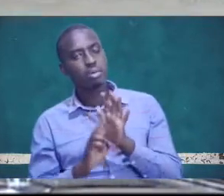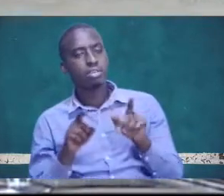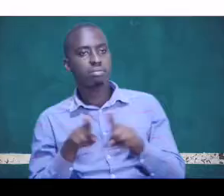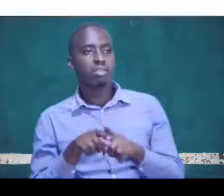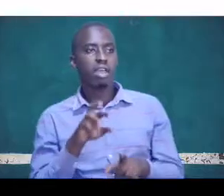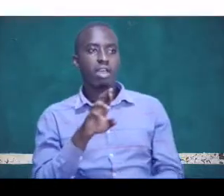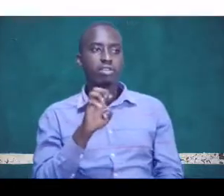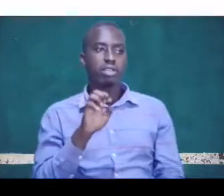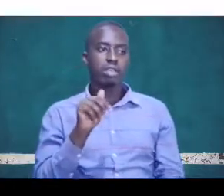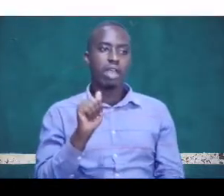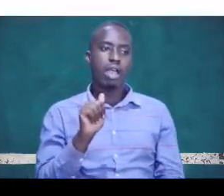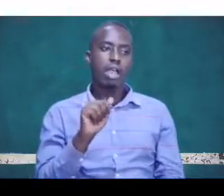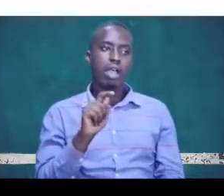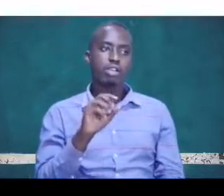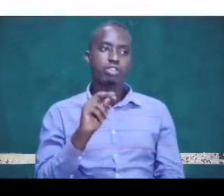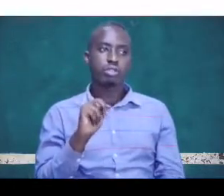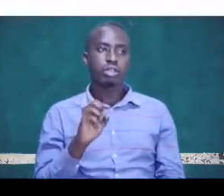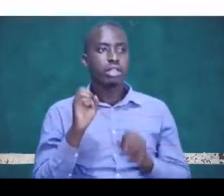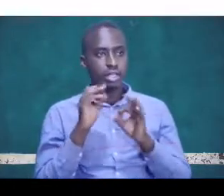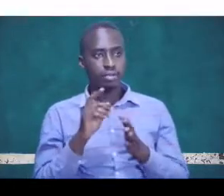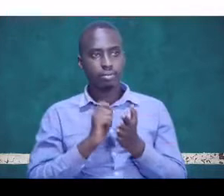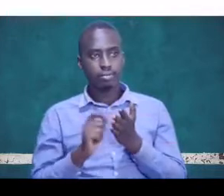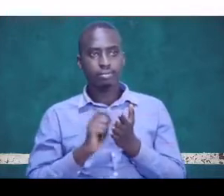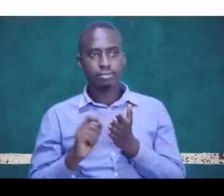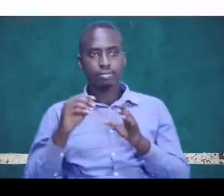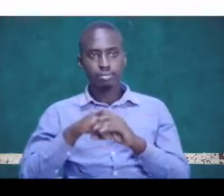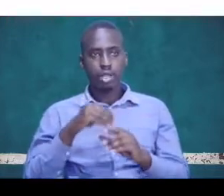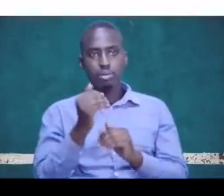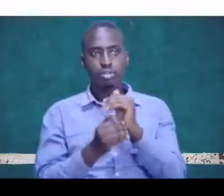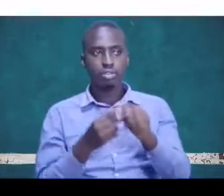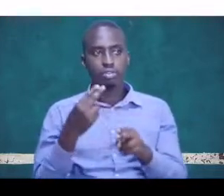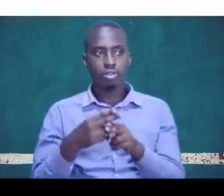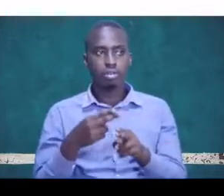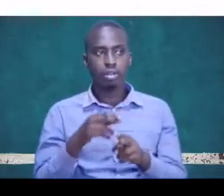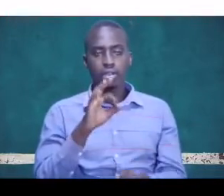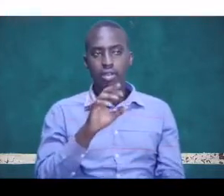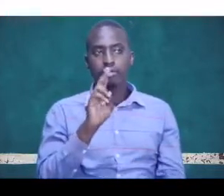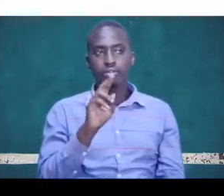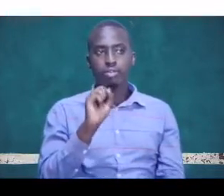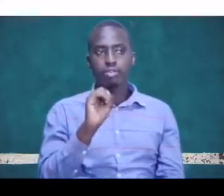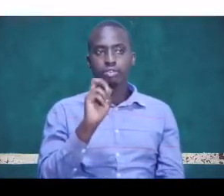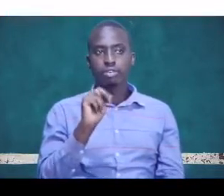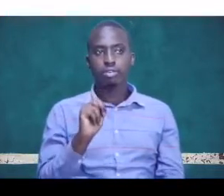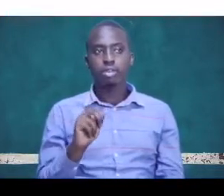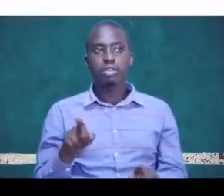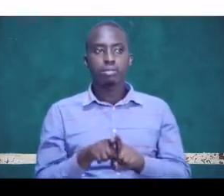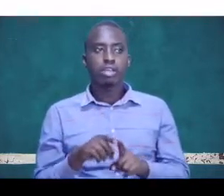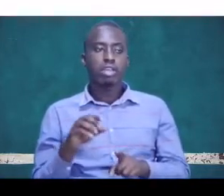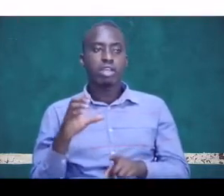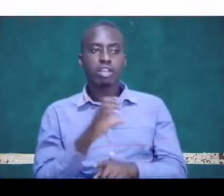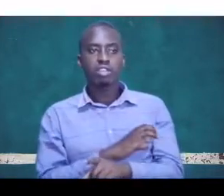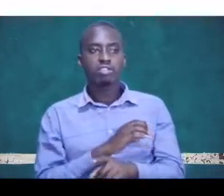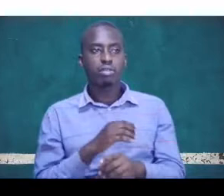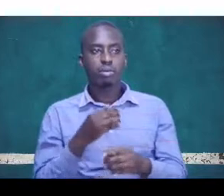reaction. So when lighter nucleides emerge together in a process called fusion, energy is produced and mass is